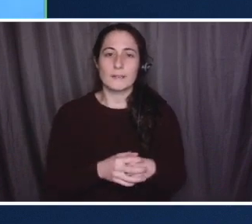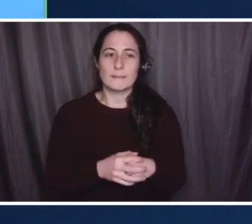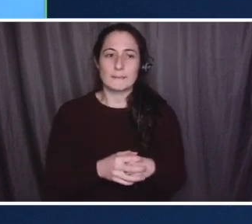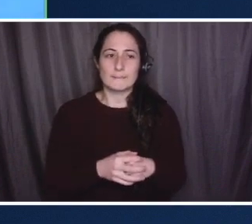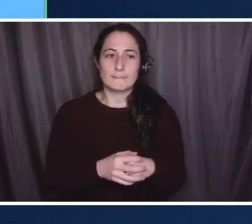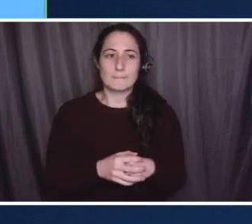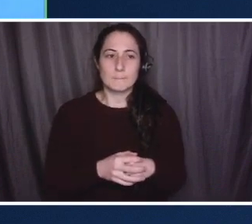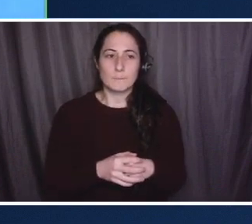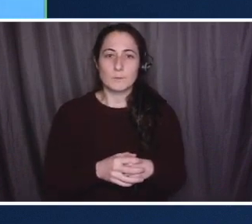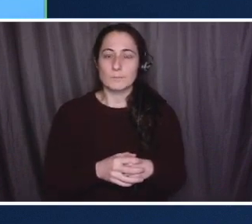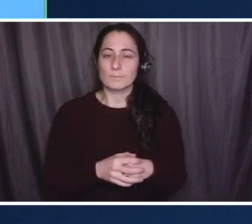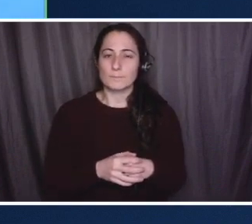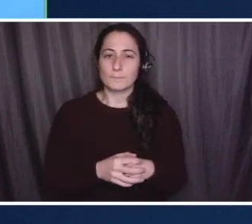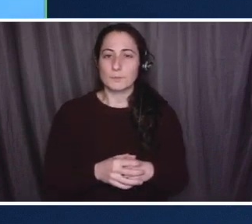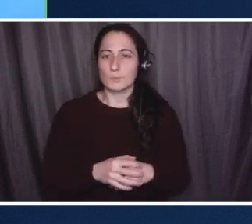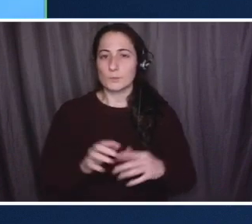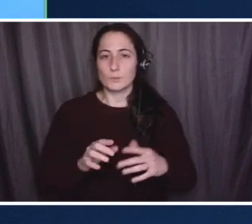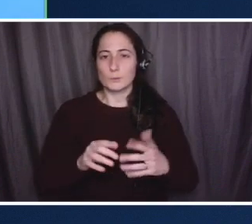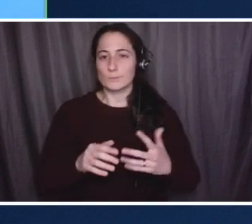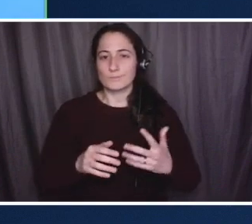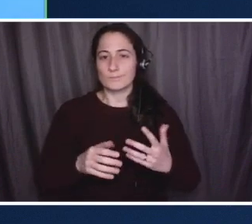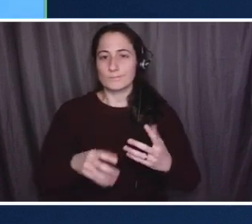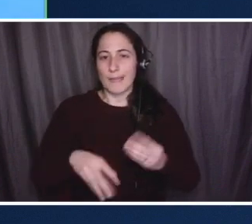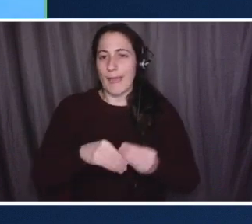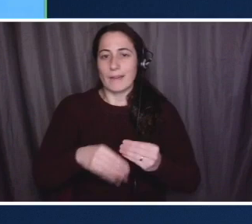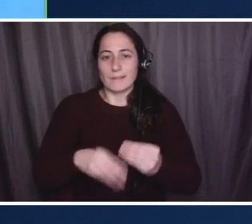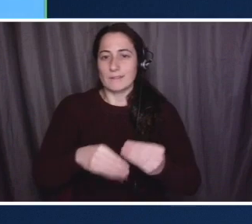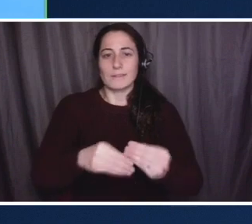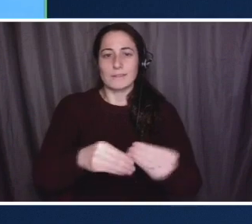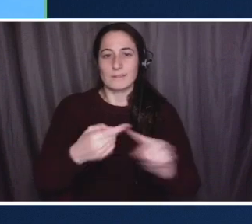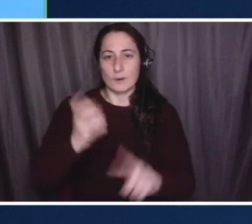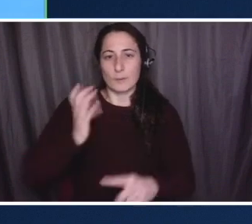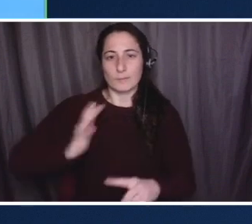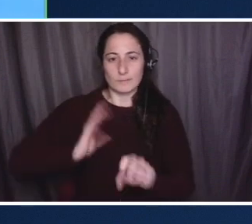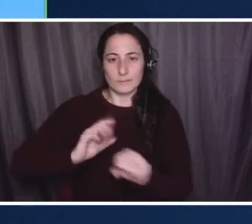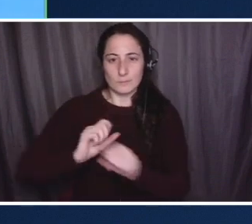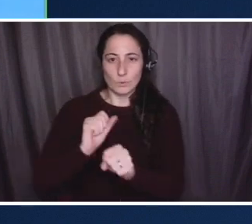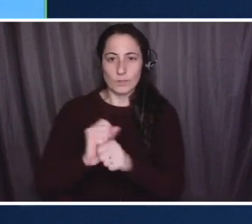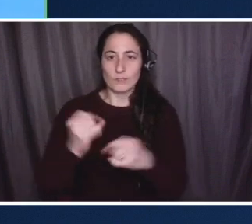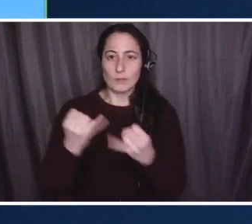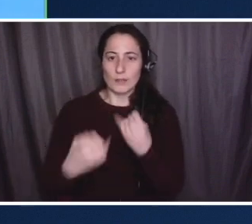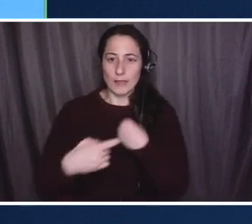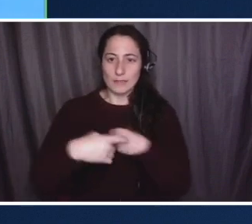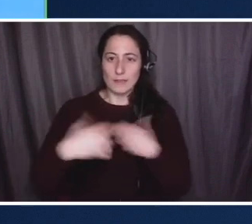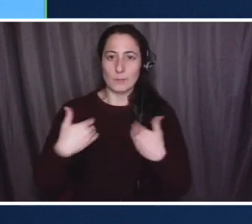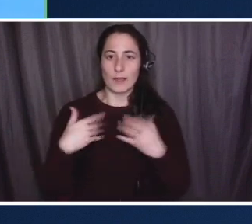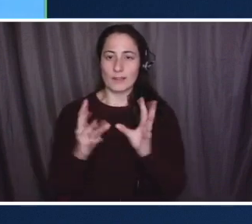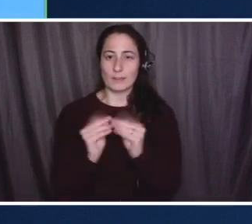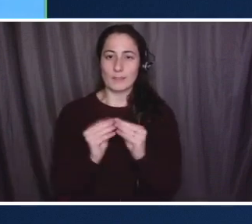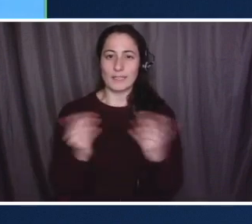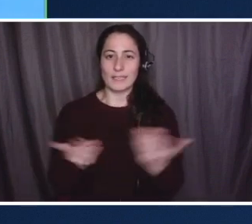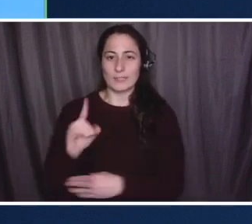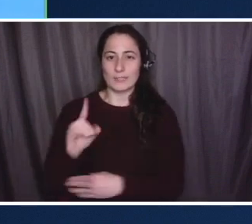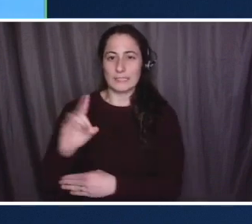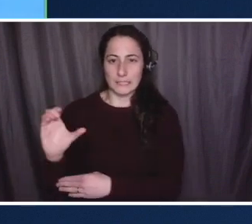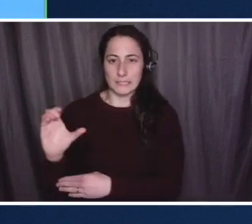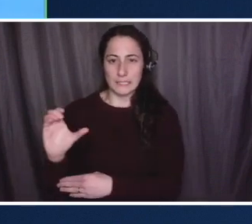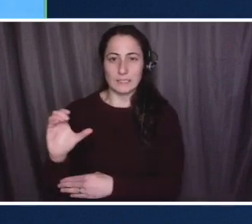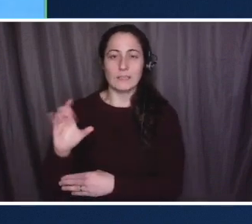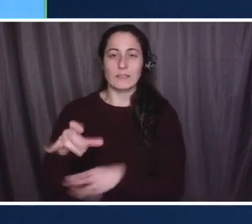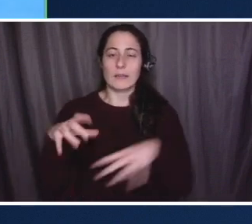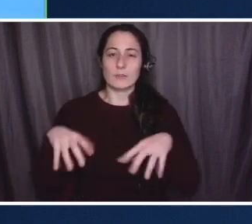previous momentums, because last ISEC was here in DC, co-hosted by the US